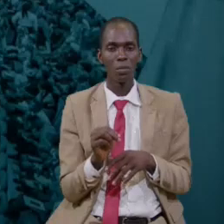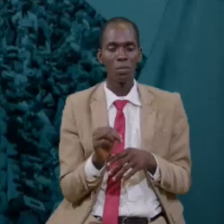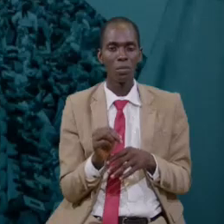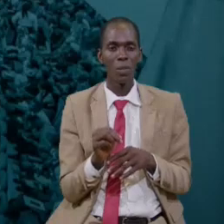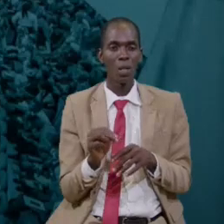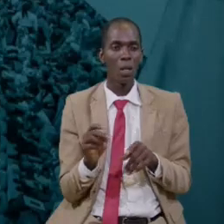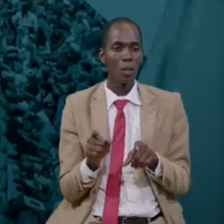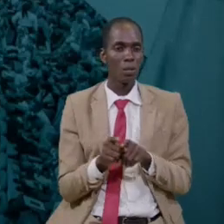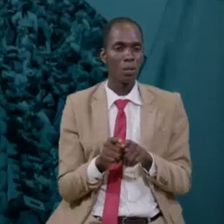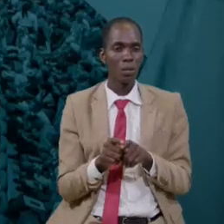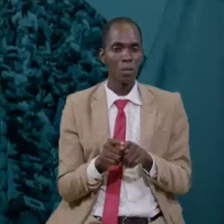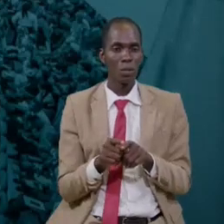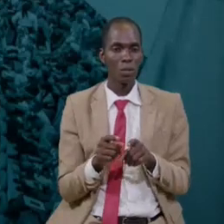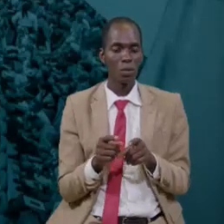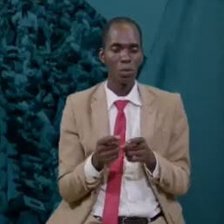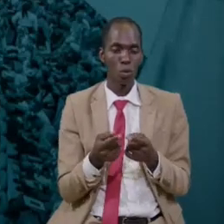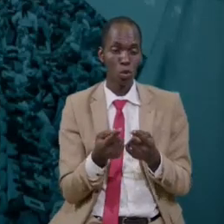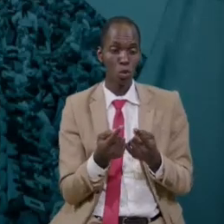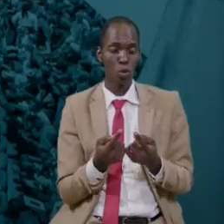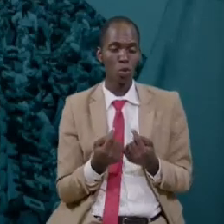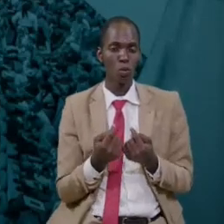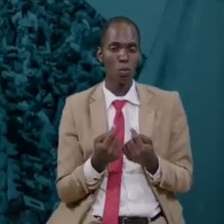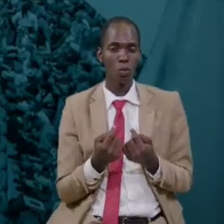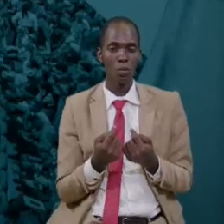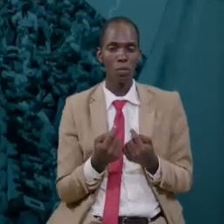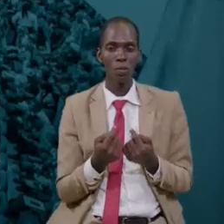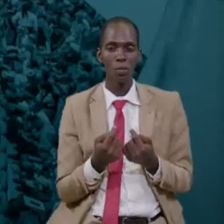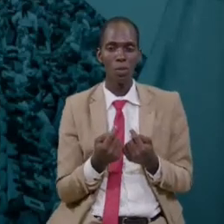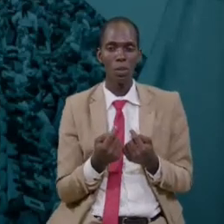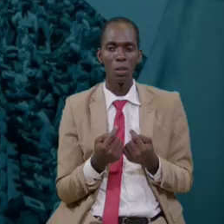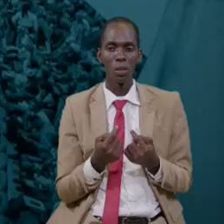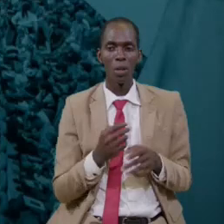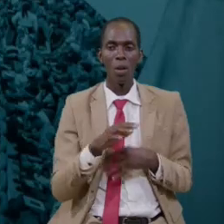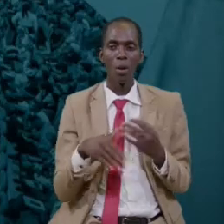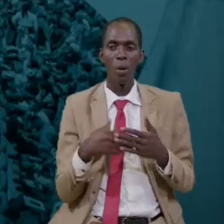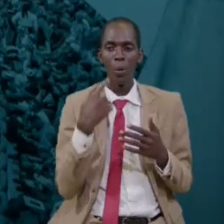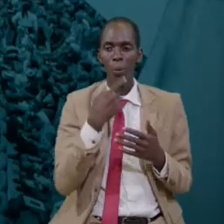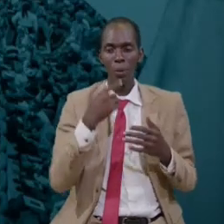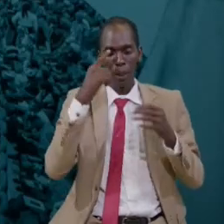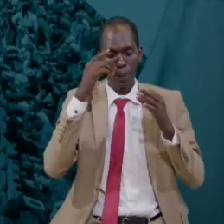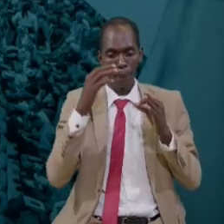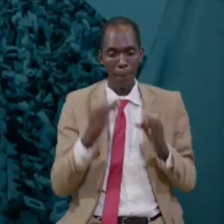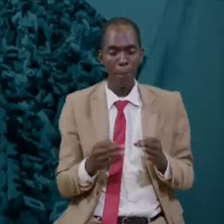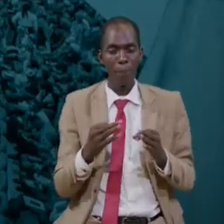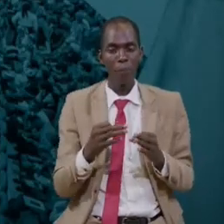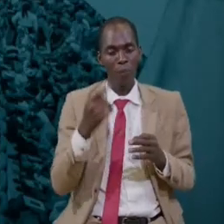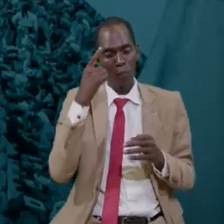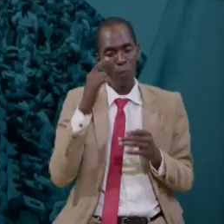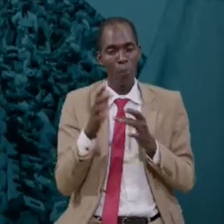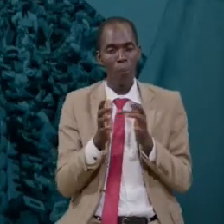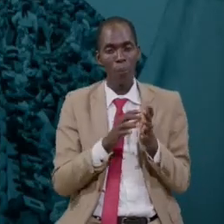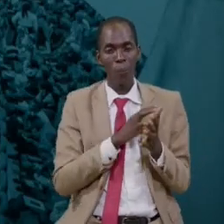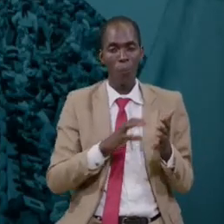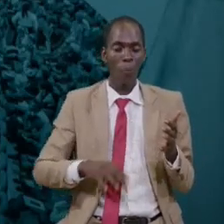see it on the right. All those who have made decisions yesterday and today, please be